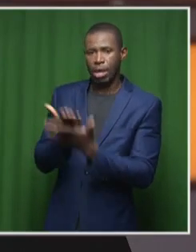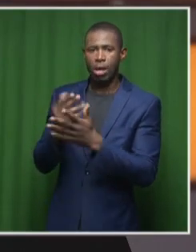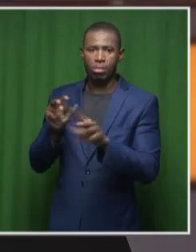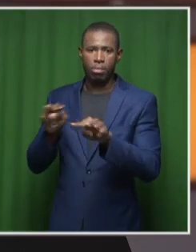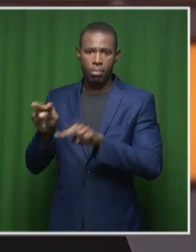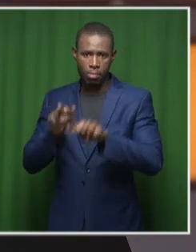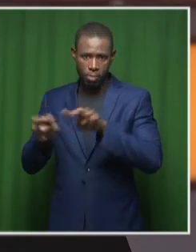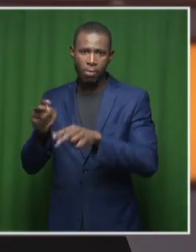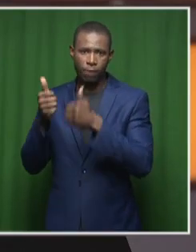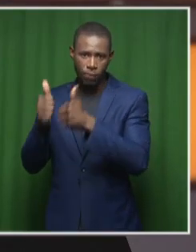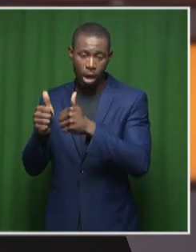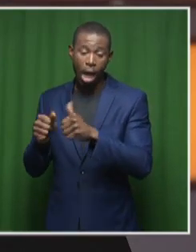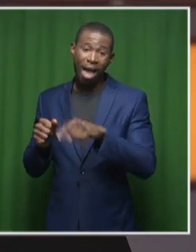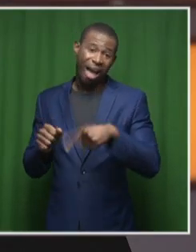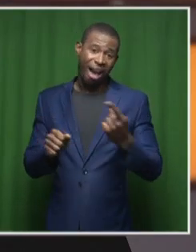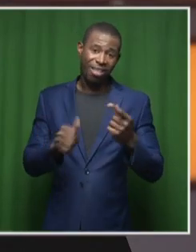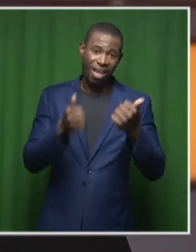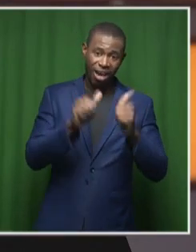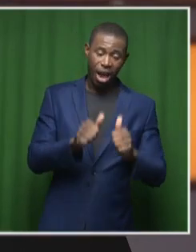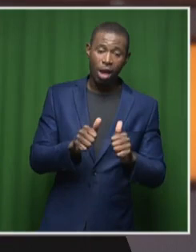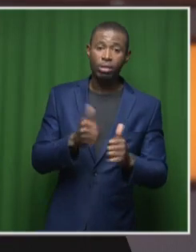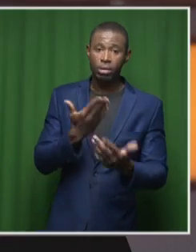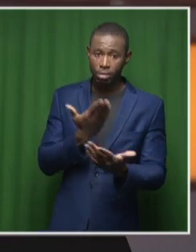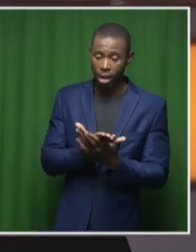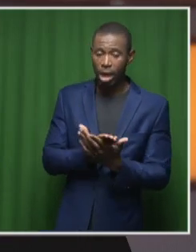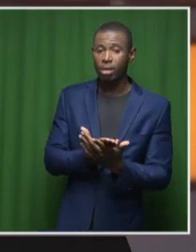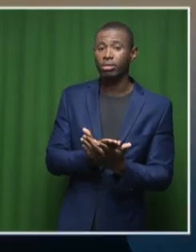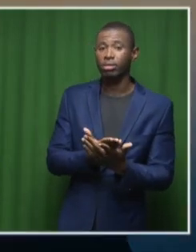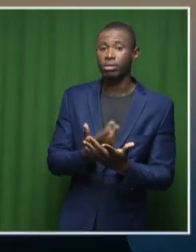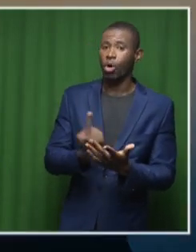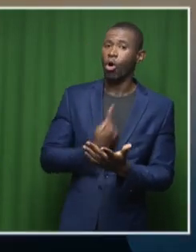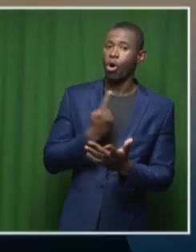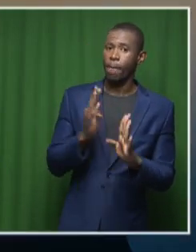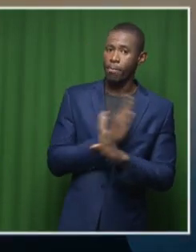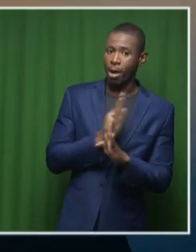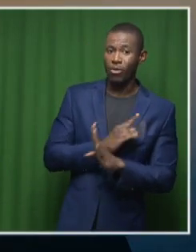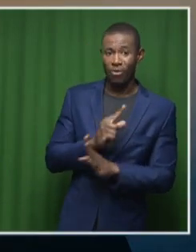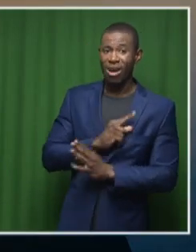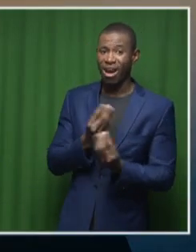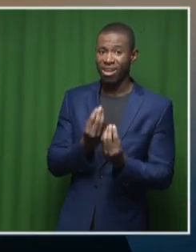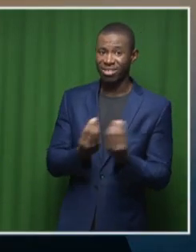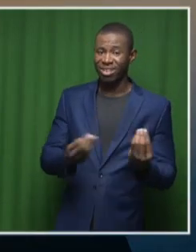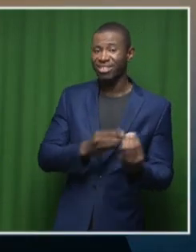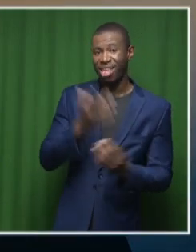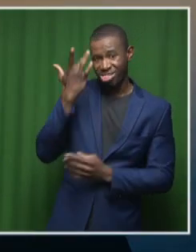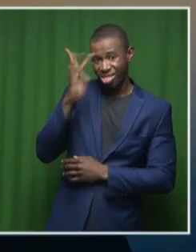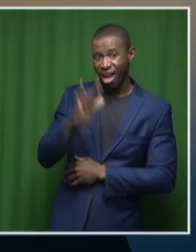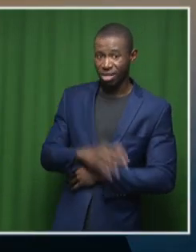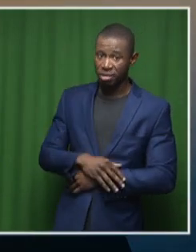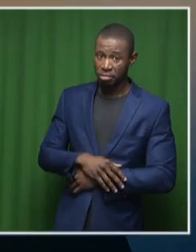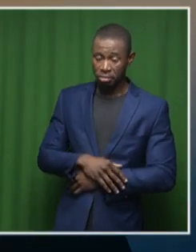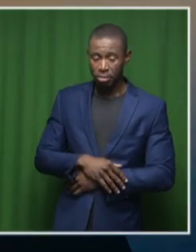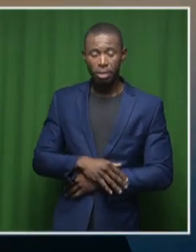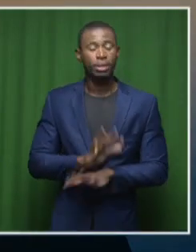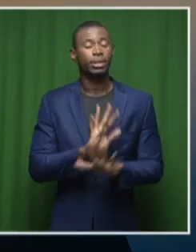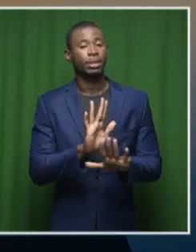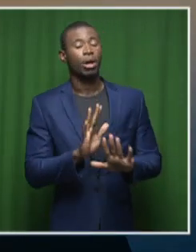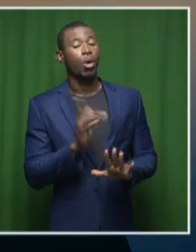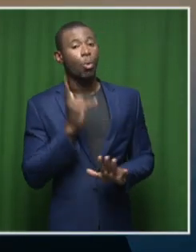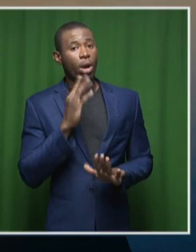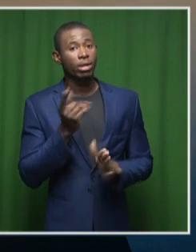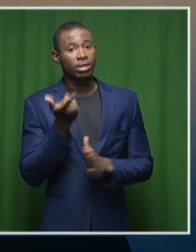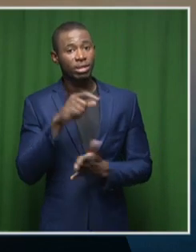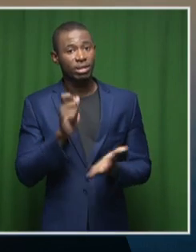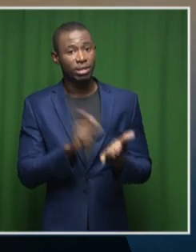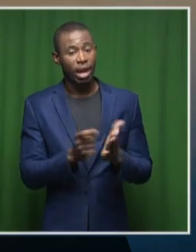that nobody at home knows of. Because these kids are smart, eh? Of course. I mean, so at the signing up process, you're required